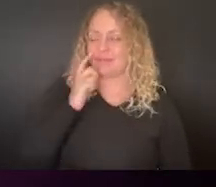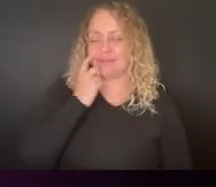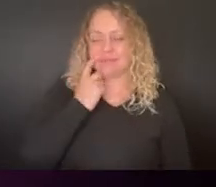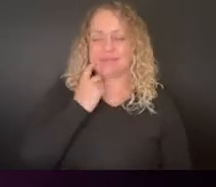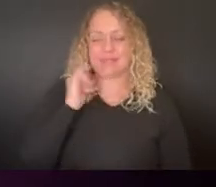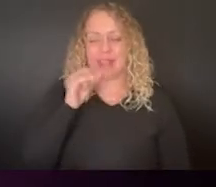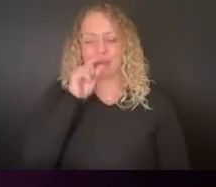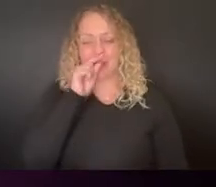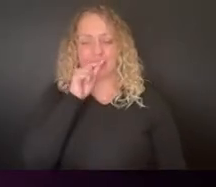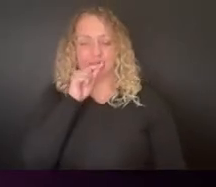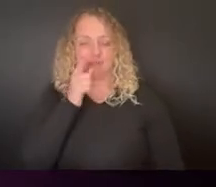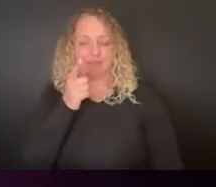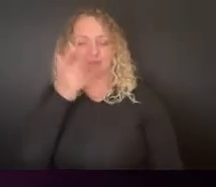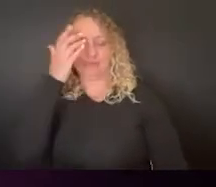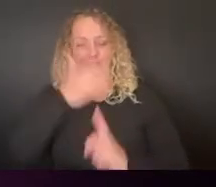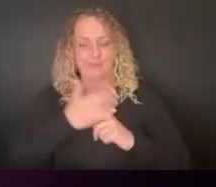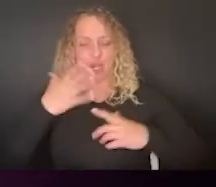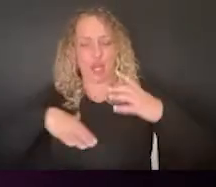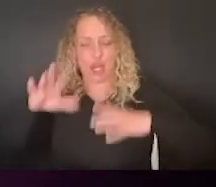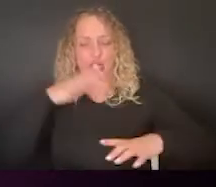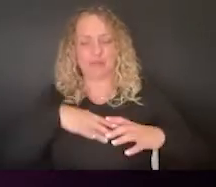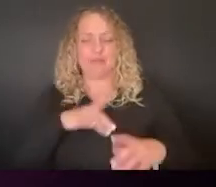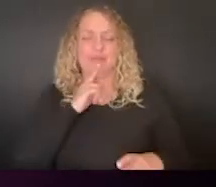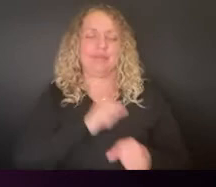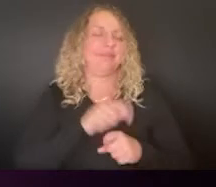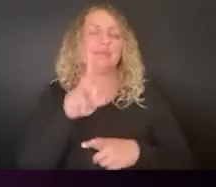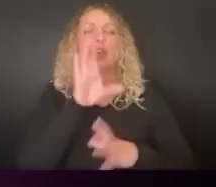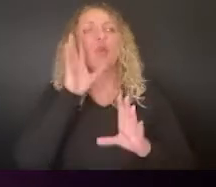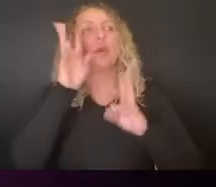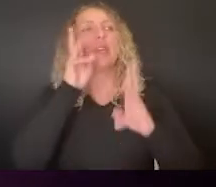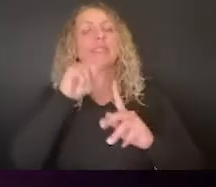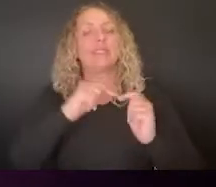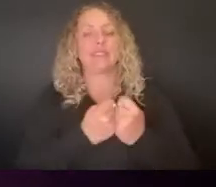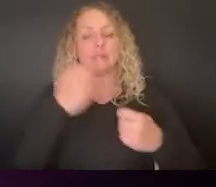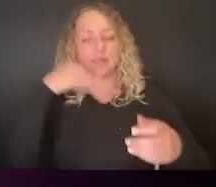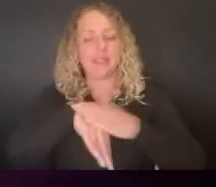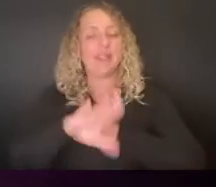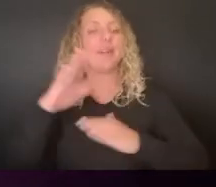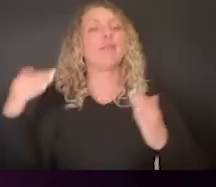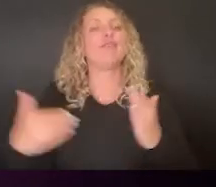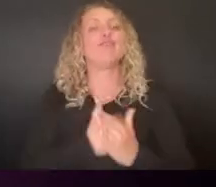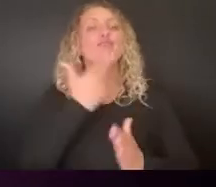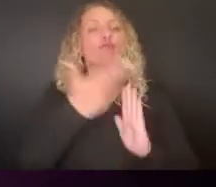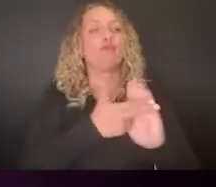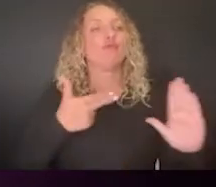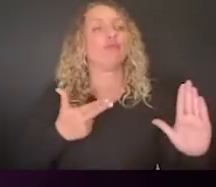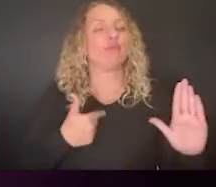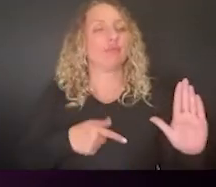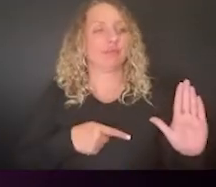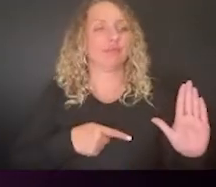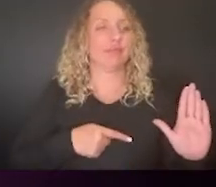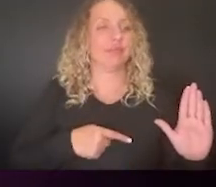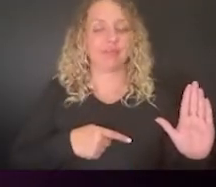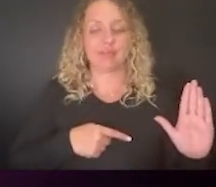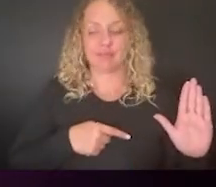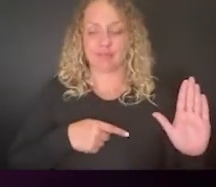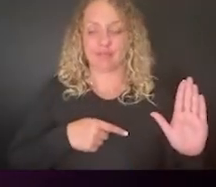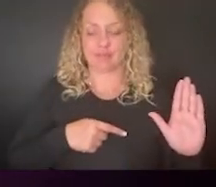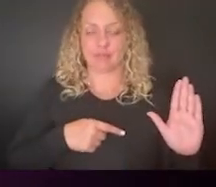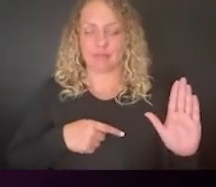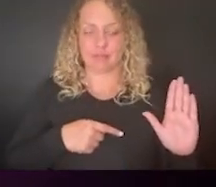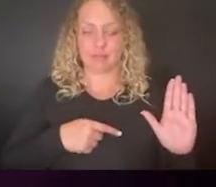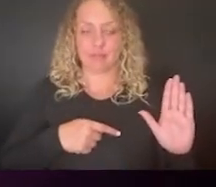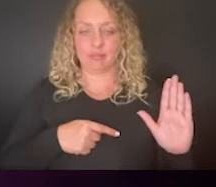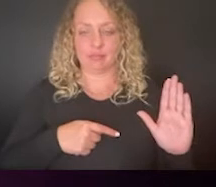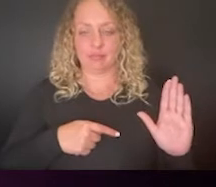wearing a big bird costume. Apparently it's not clicking. There it is. Not really. The creative team entered